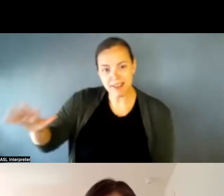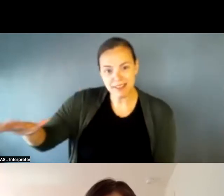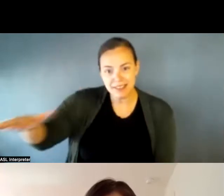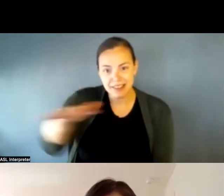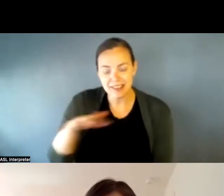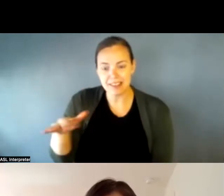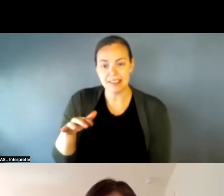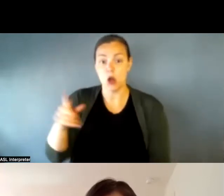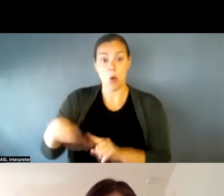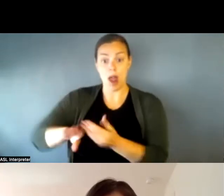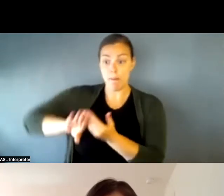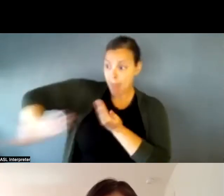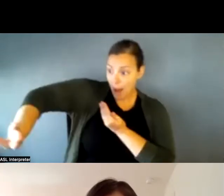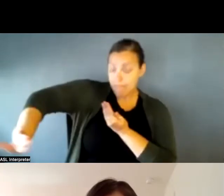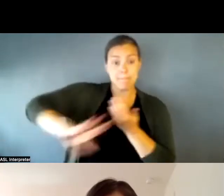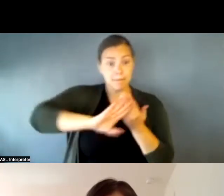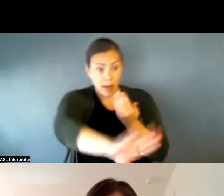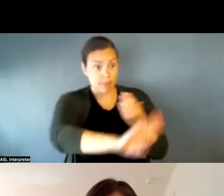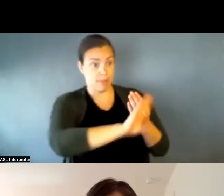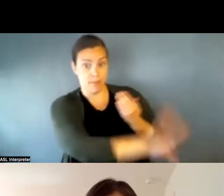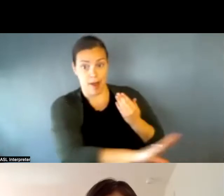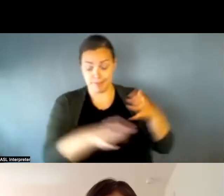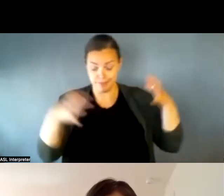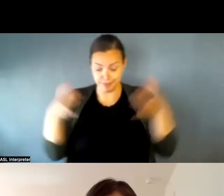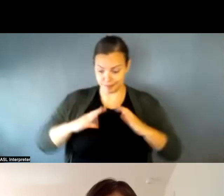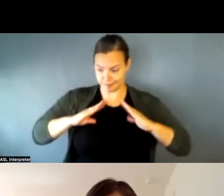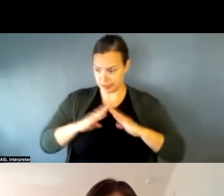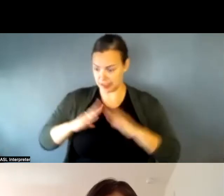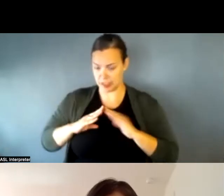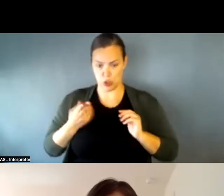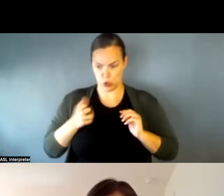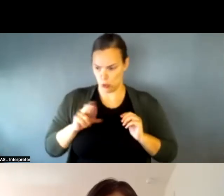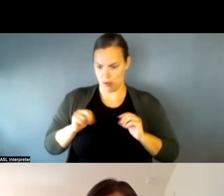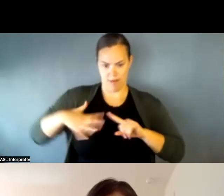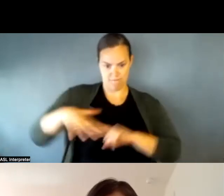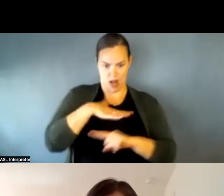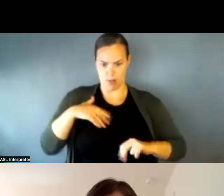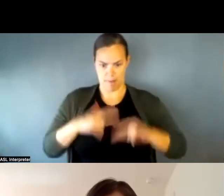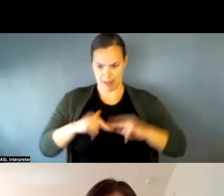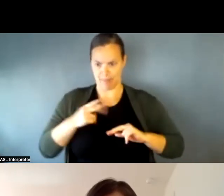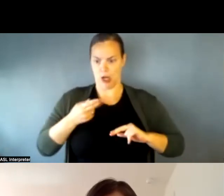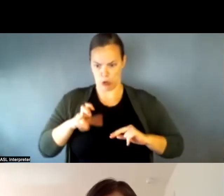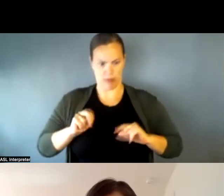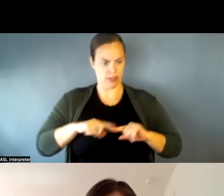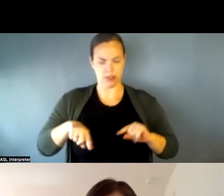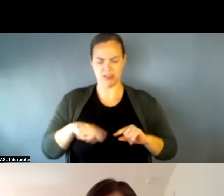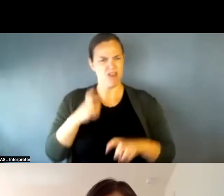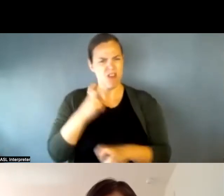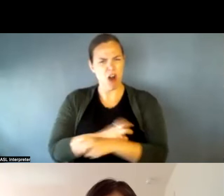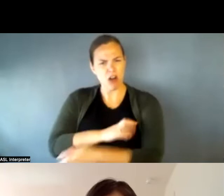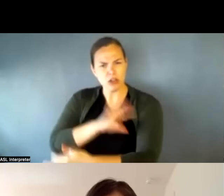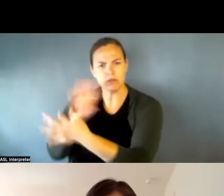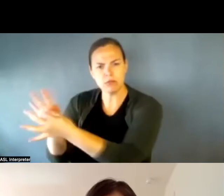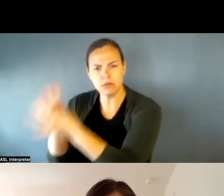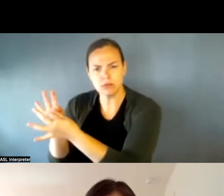closed off from that, when you're totally surrounded by a human built environment, it's very difficult to make contact to that.